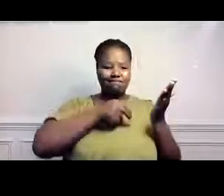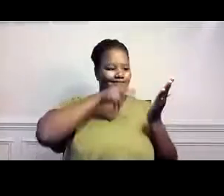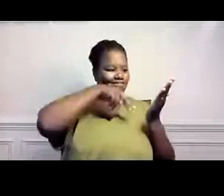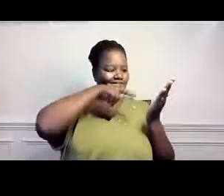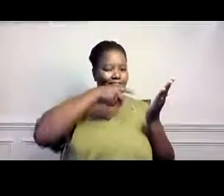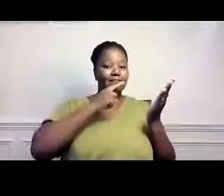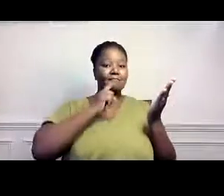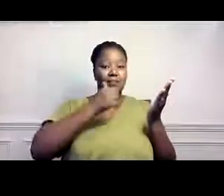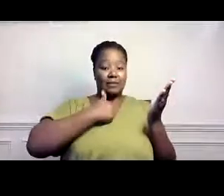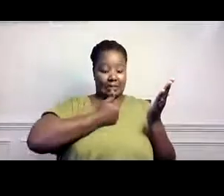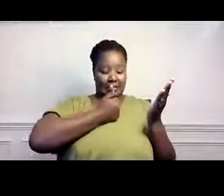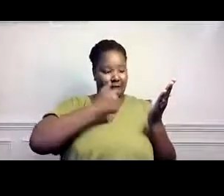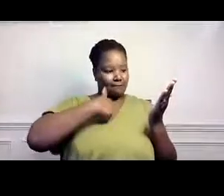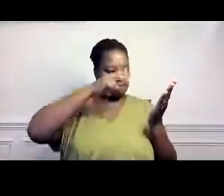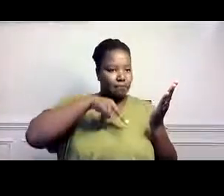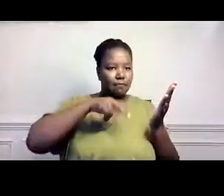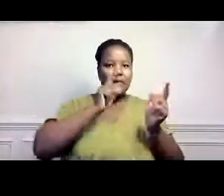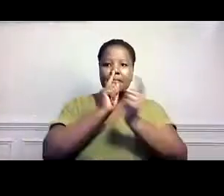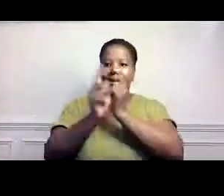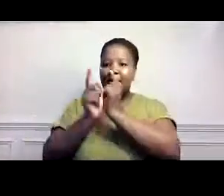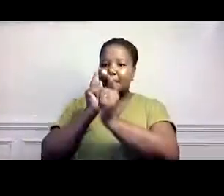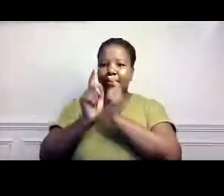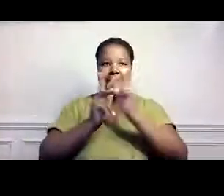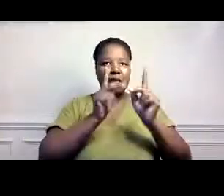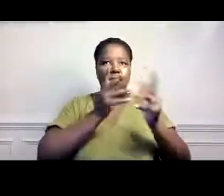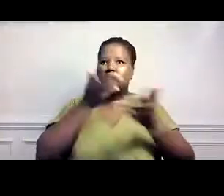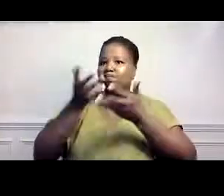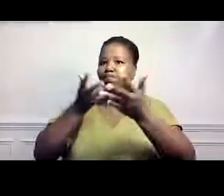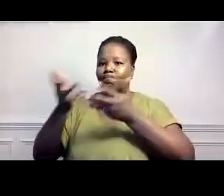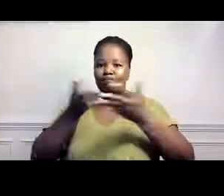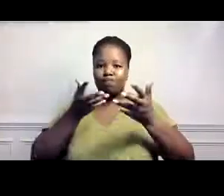people and just talk to the people they know.